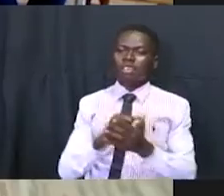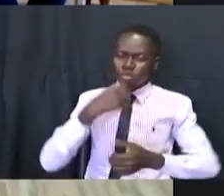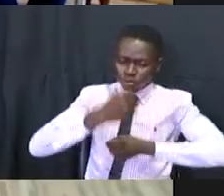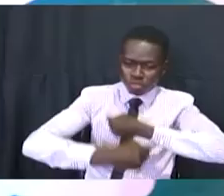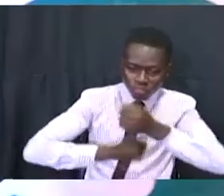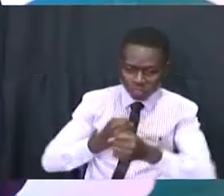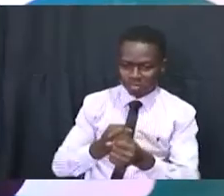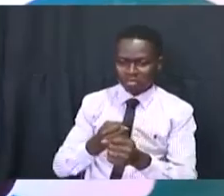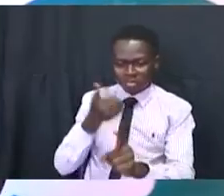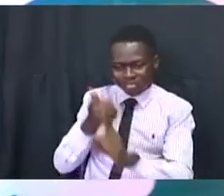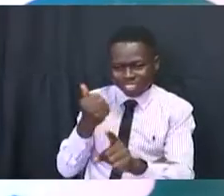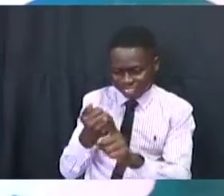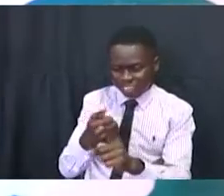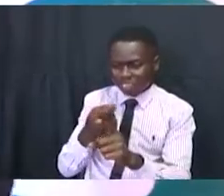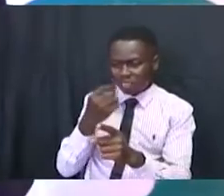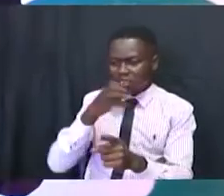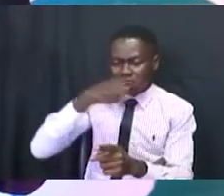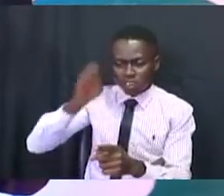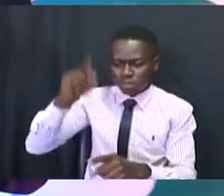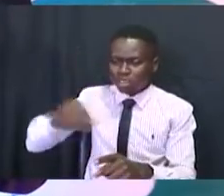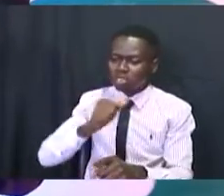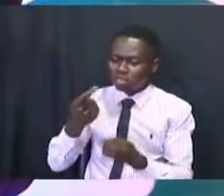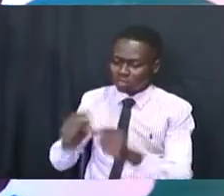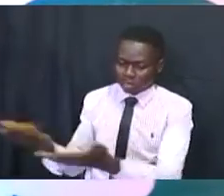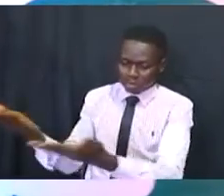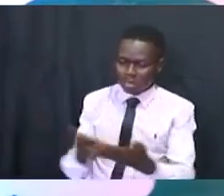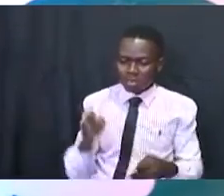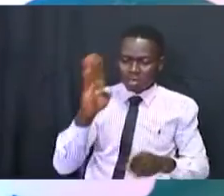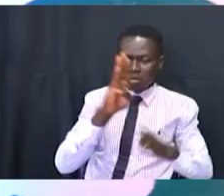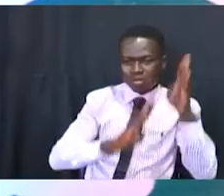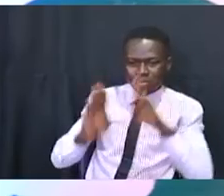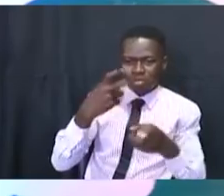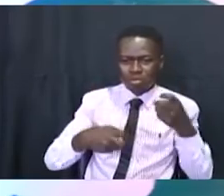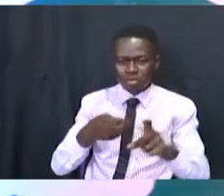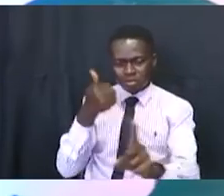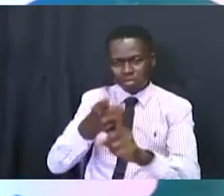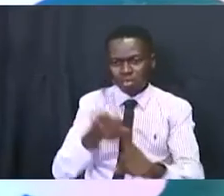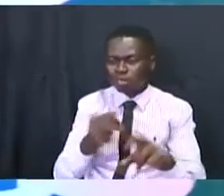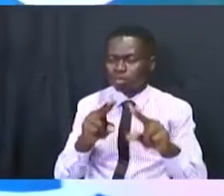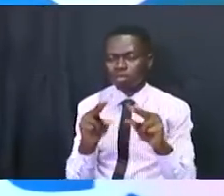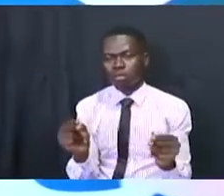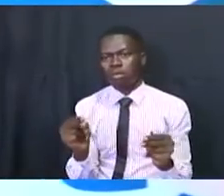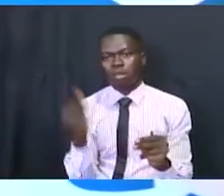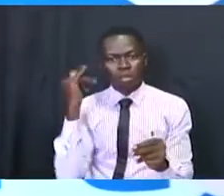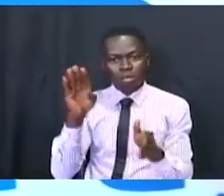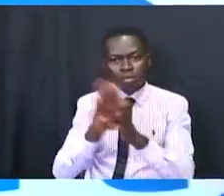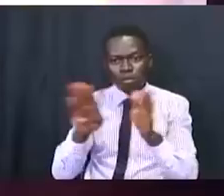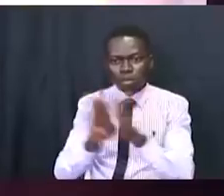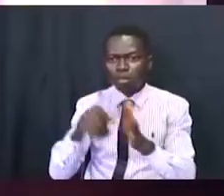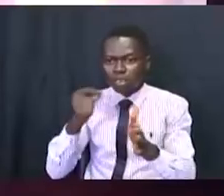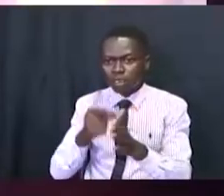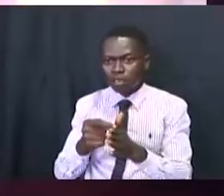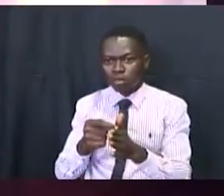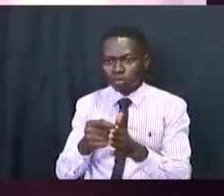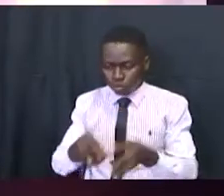own evil. Try not to bring problems on yourself. Walk this way. You see, the Bible says that the road that leads